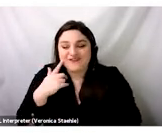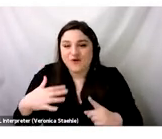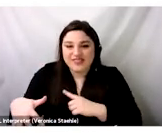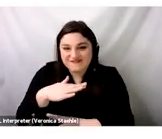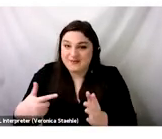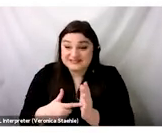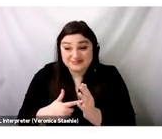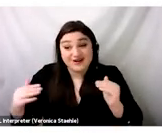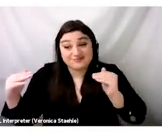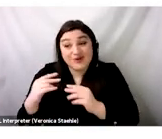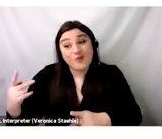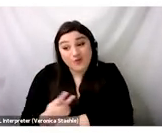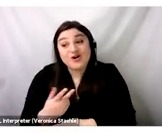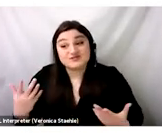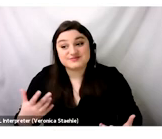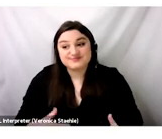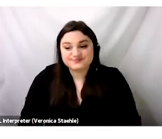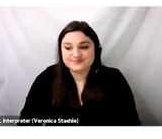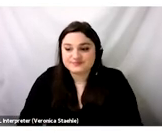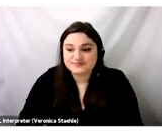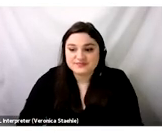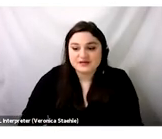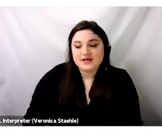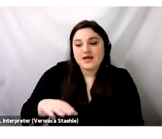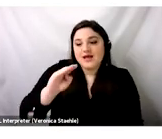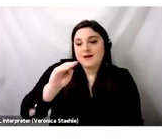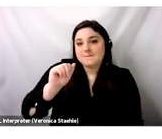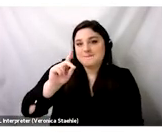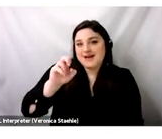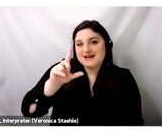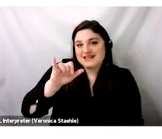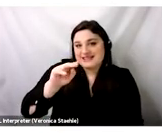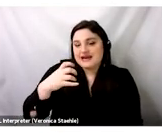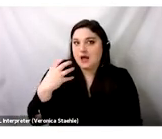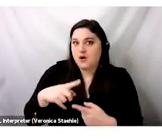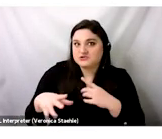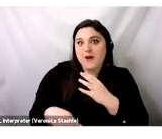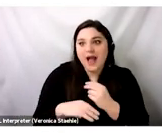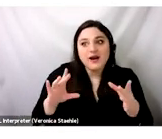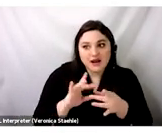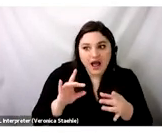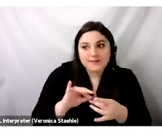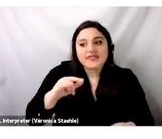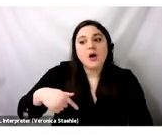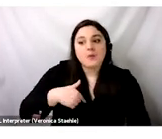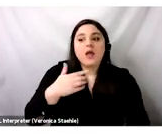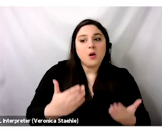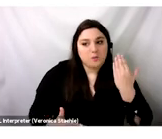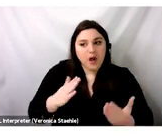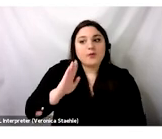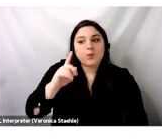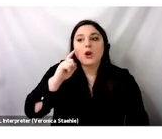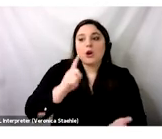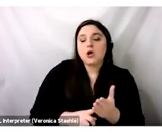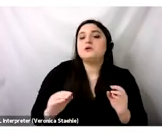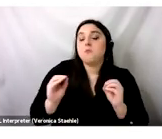the environment. Yes. Sorry, quickly, Yasmin. I would add that I think that we're going to see